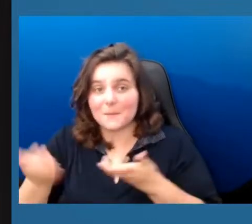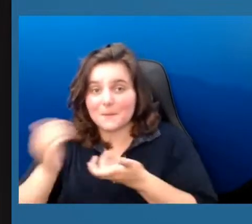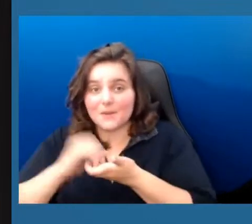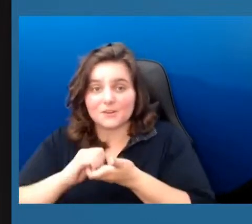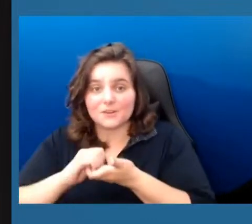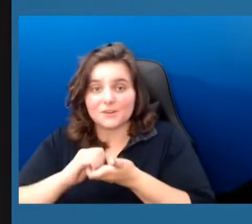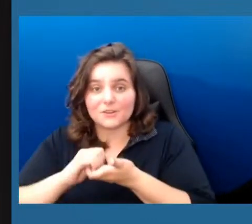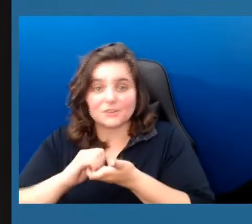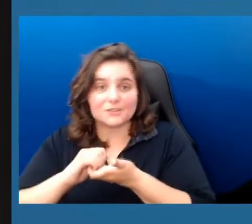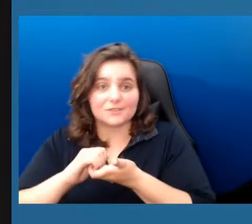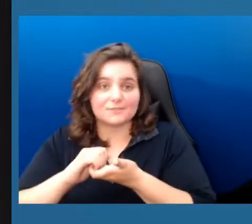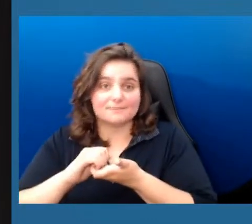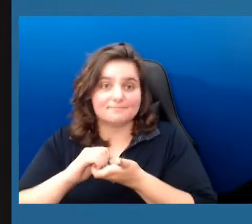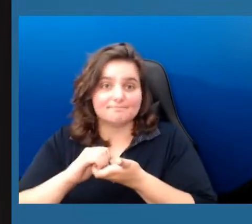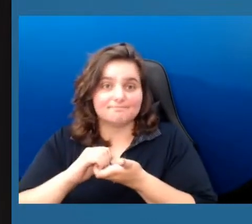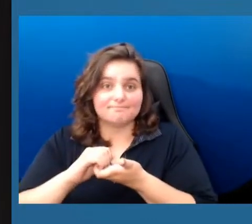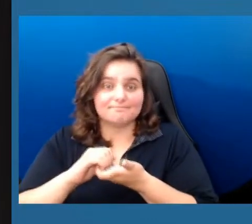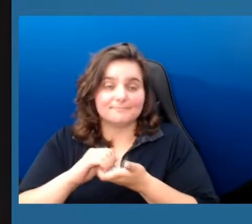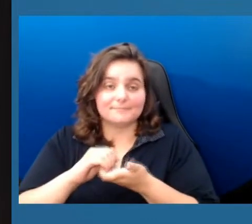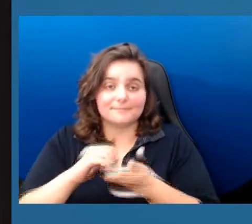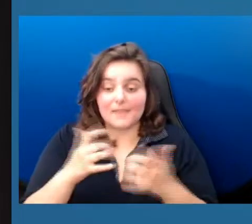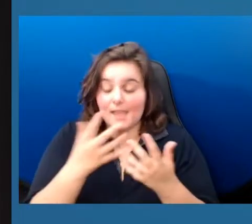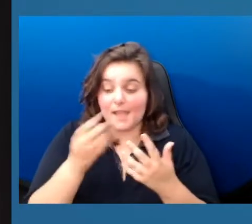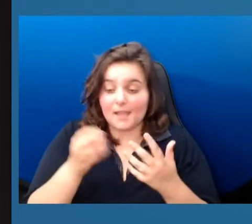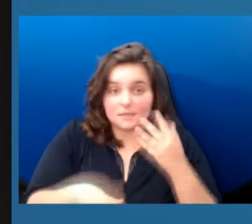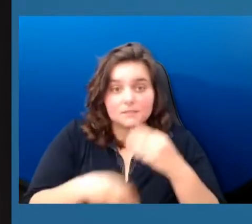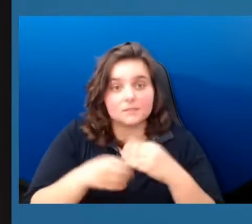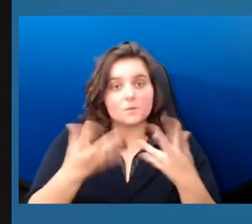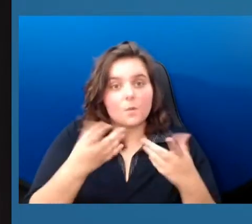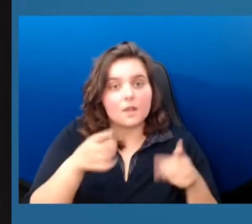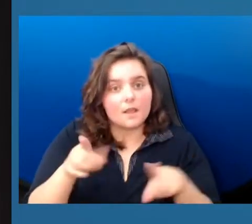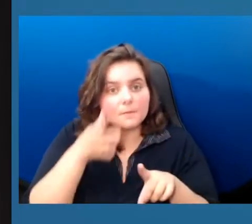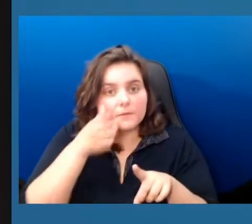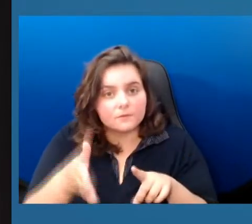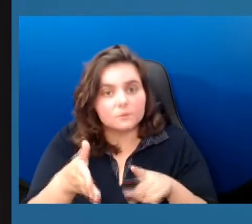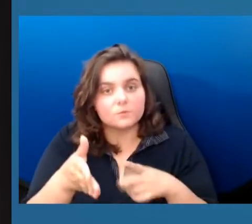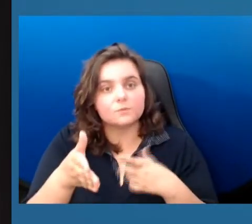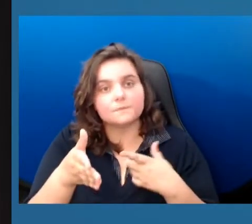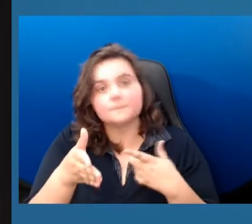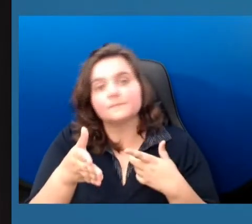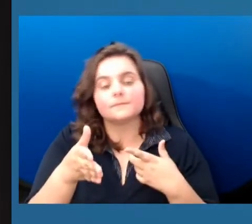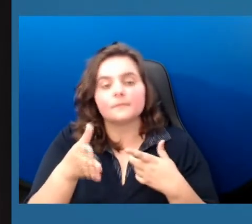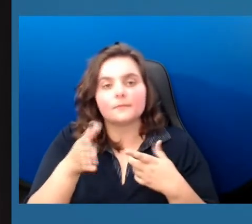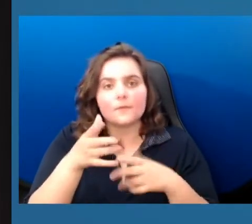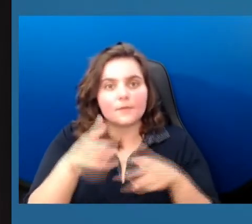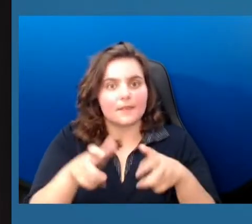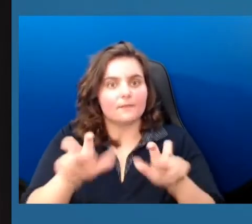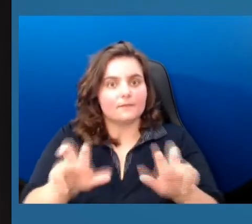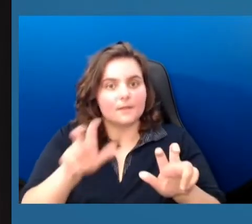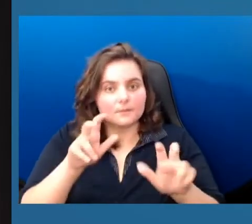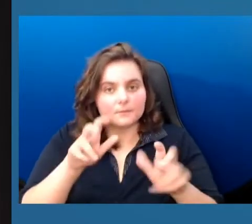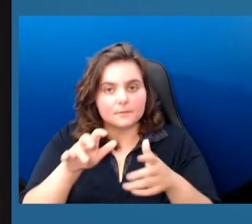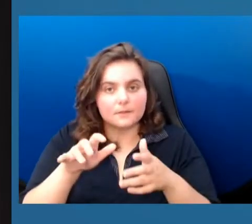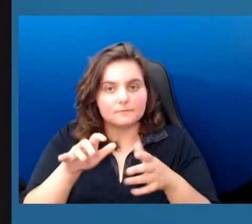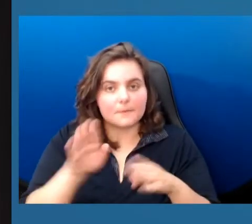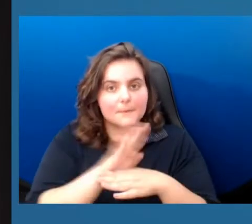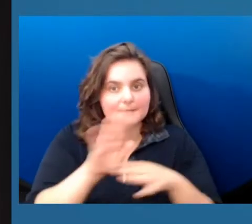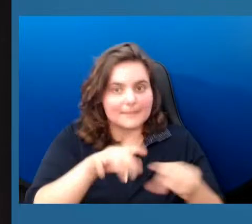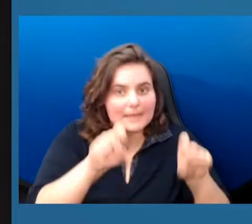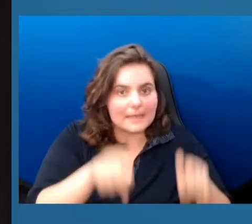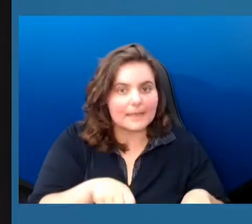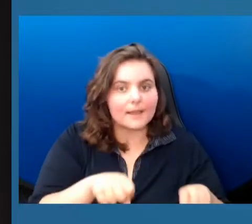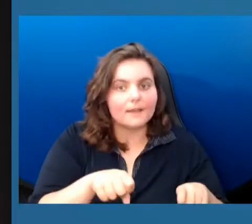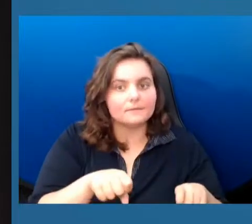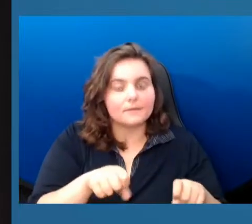now, in addition to what will happen in the future, which is the investment that businesses can make and the growth that they can